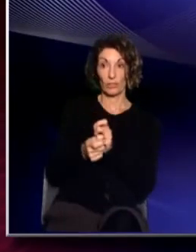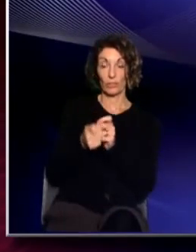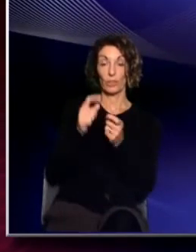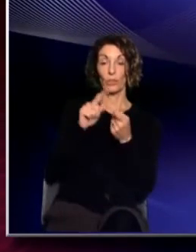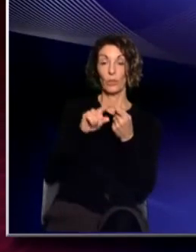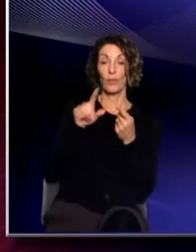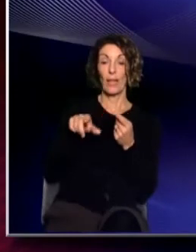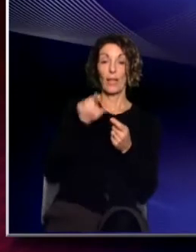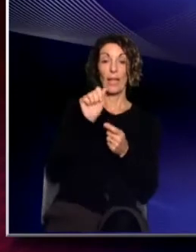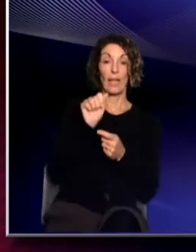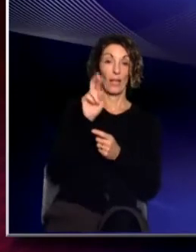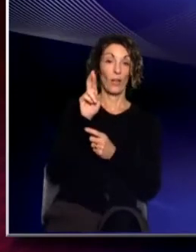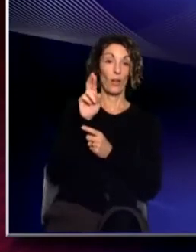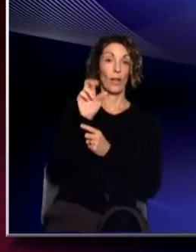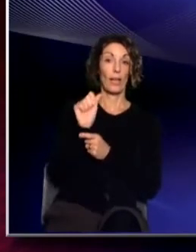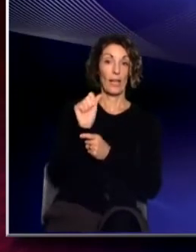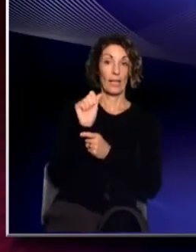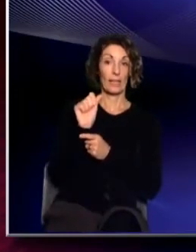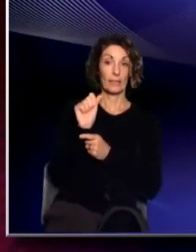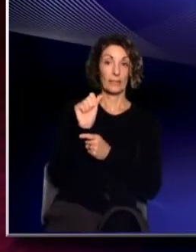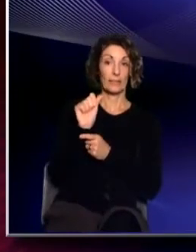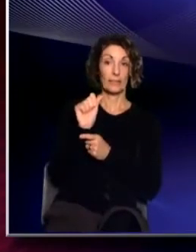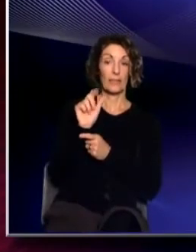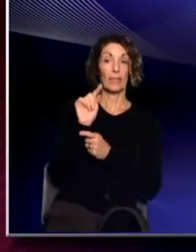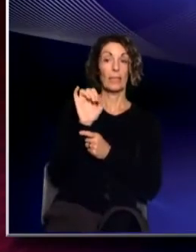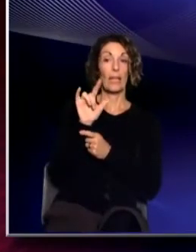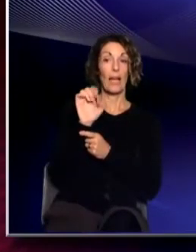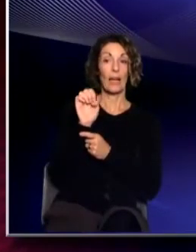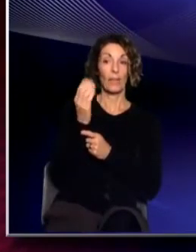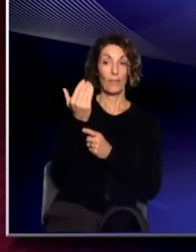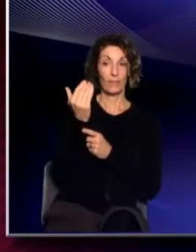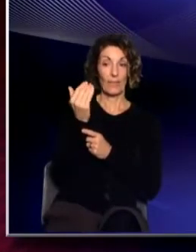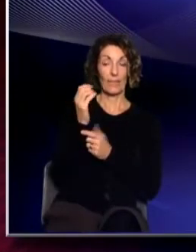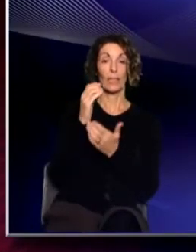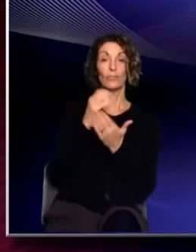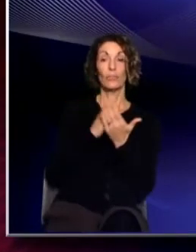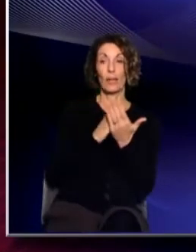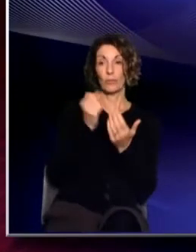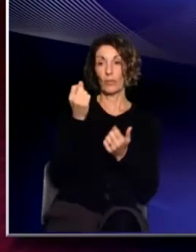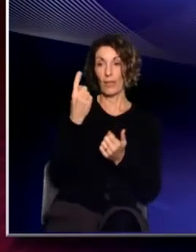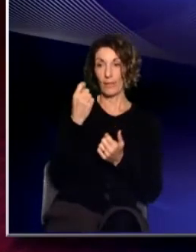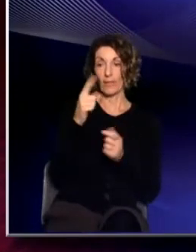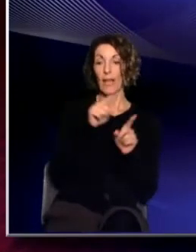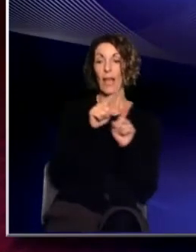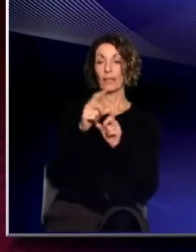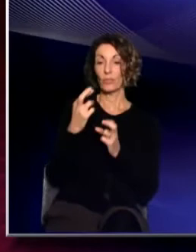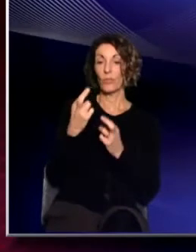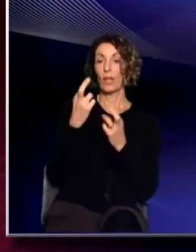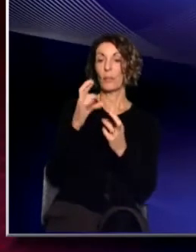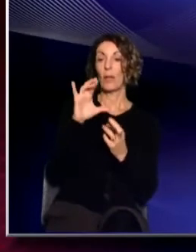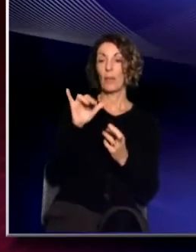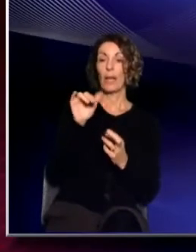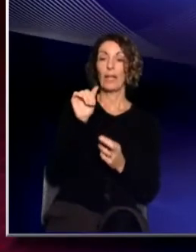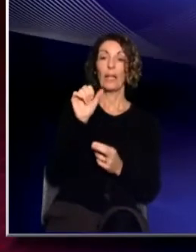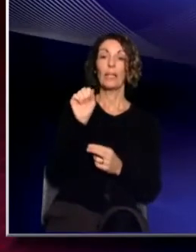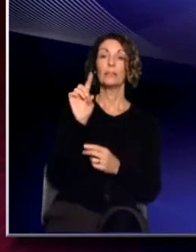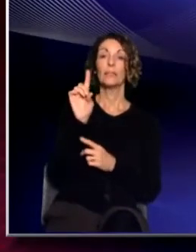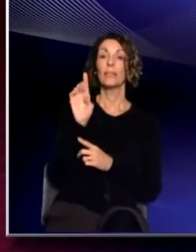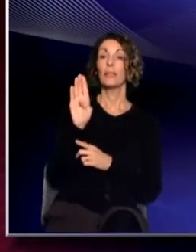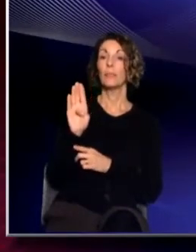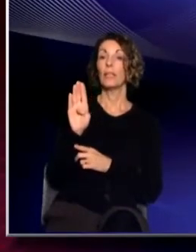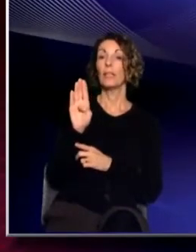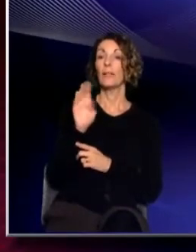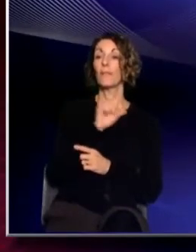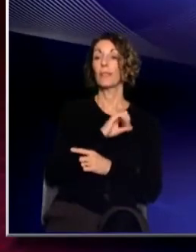the Arizona Revised Statute Title 15, Chapter 11, as recommended by ASDB